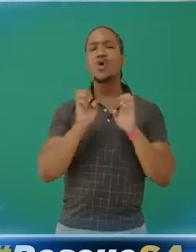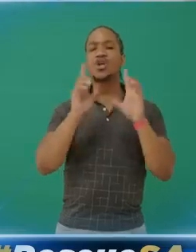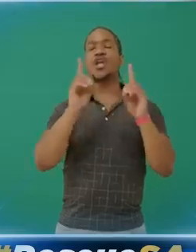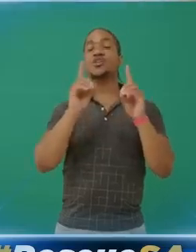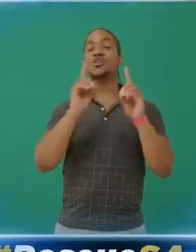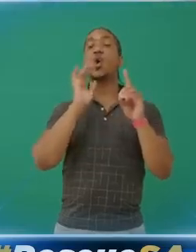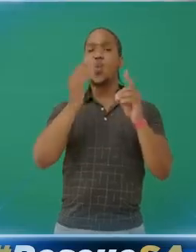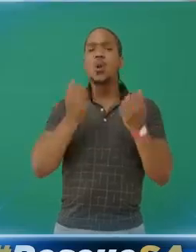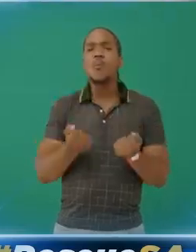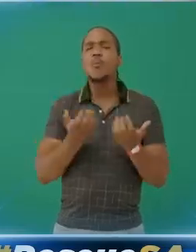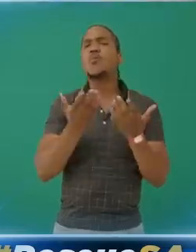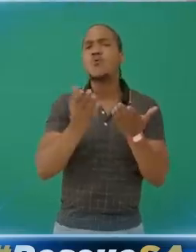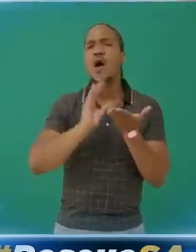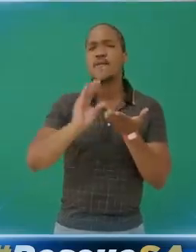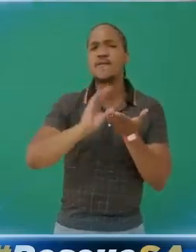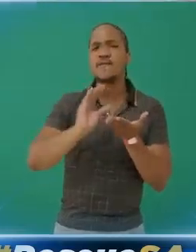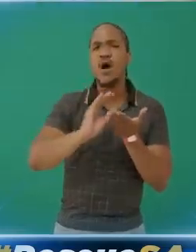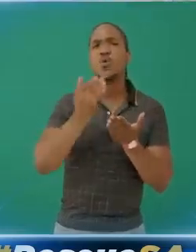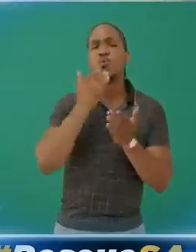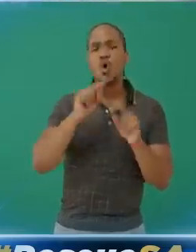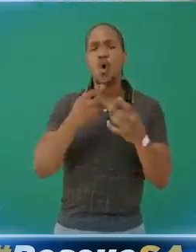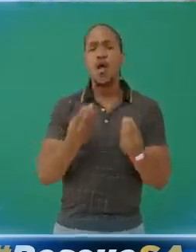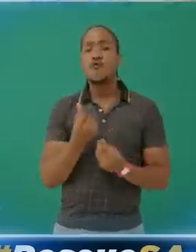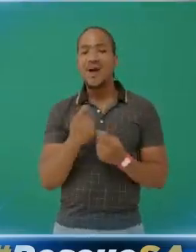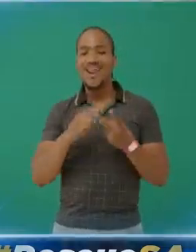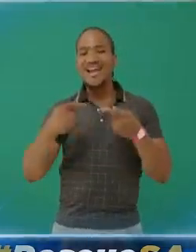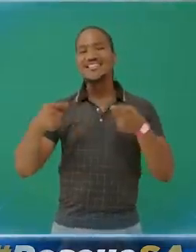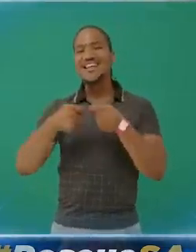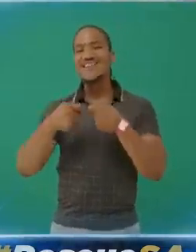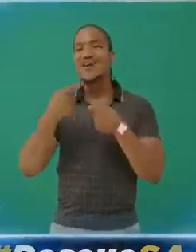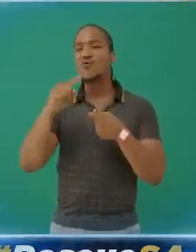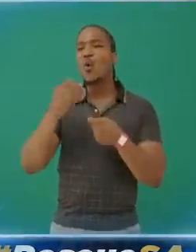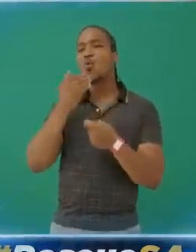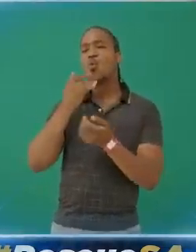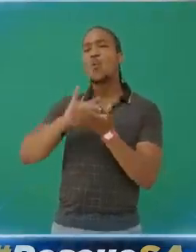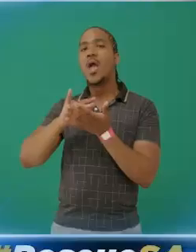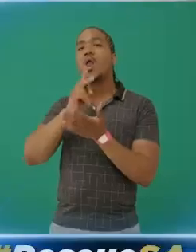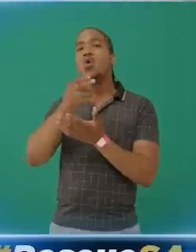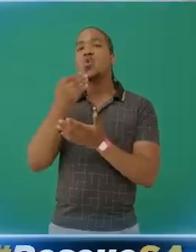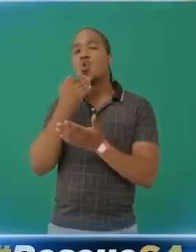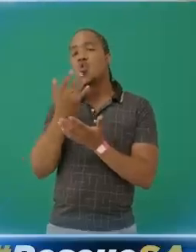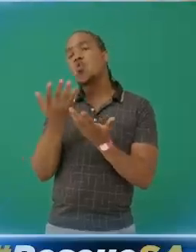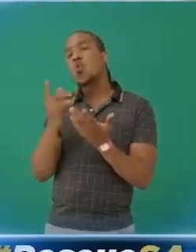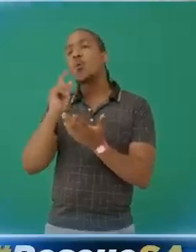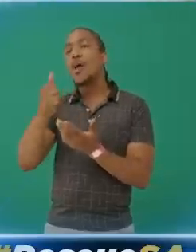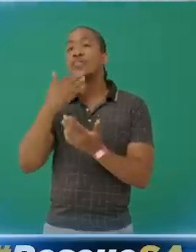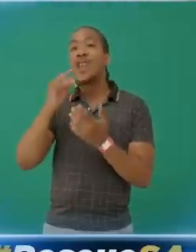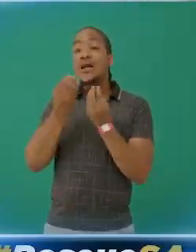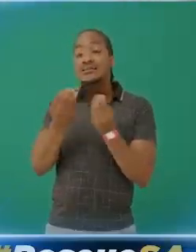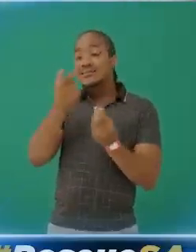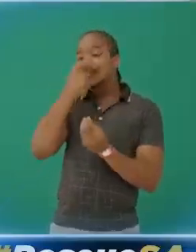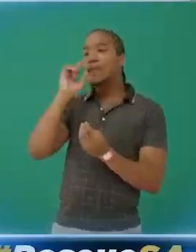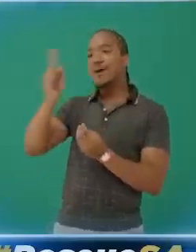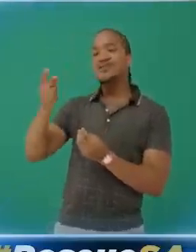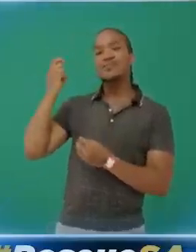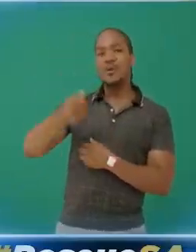provide funding for those who cannot afford, subsidies for the missing middle, and those who can pay. Ramaphosa's children must be able to pay. What is